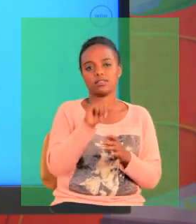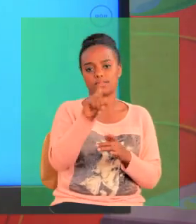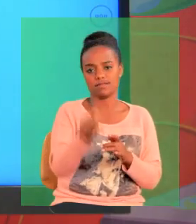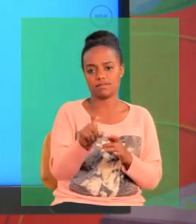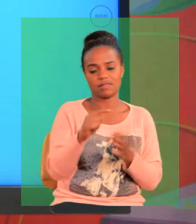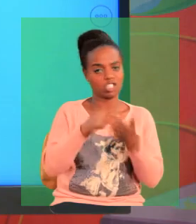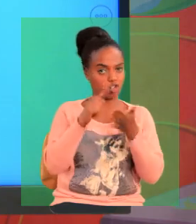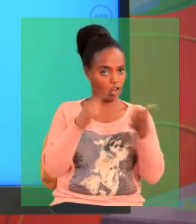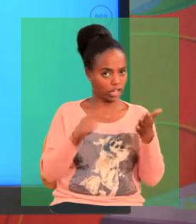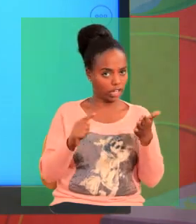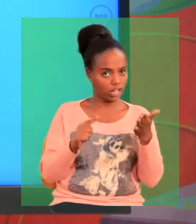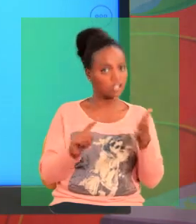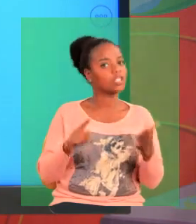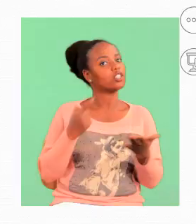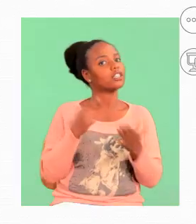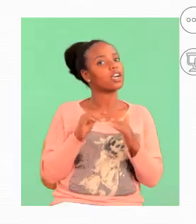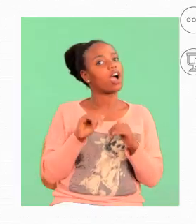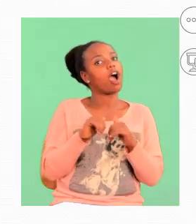check this,